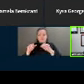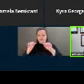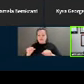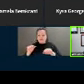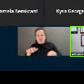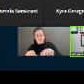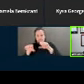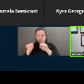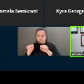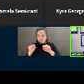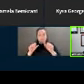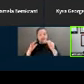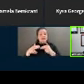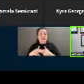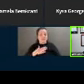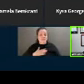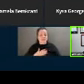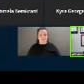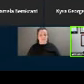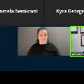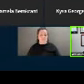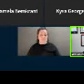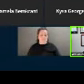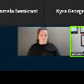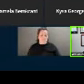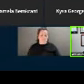risk. Next slide, please.